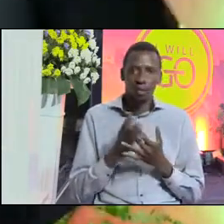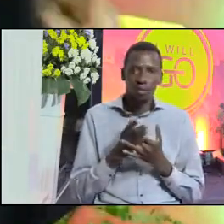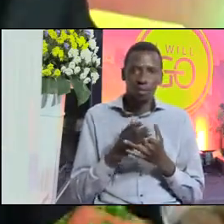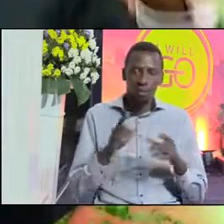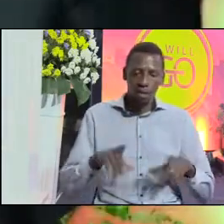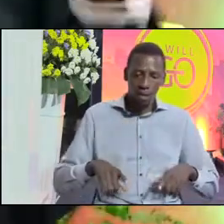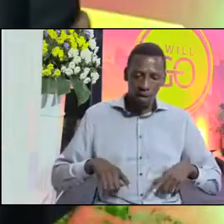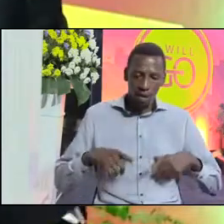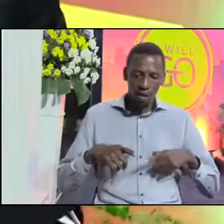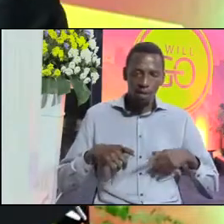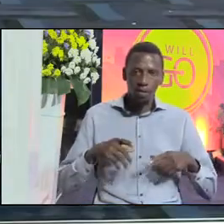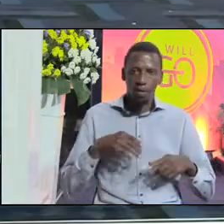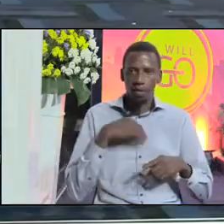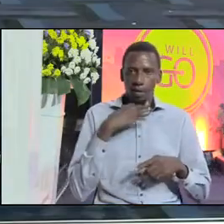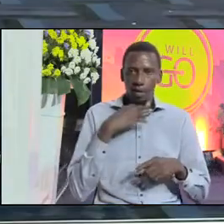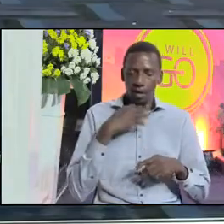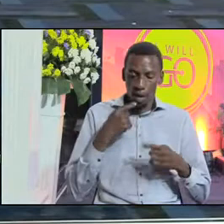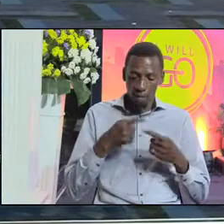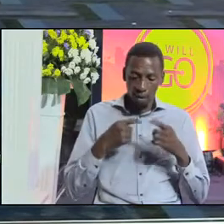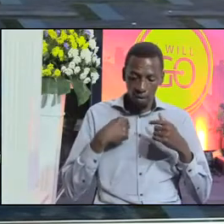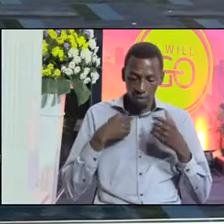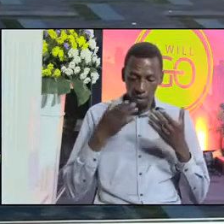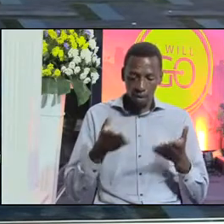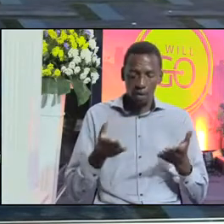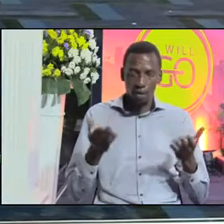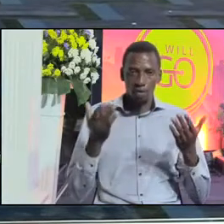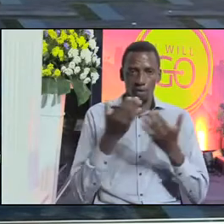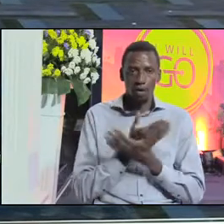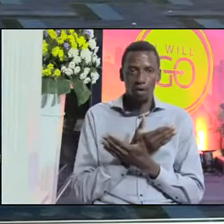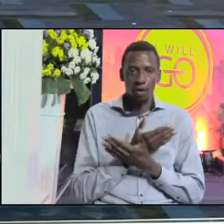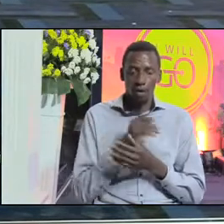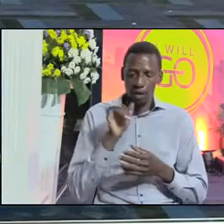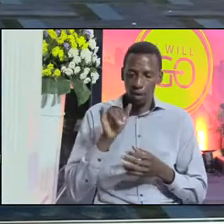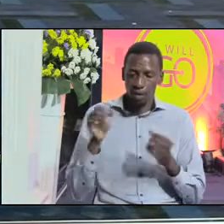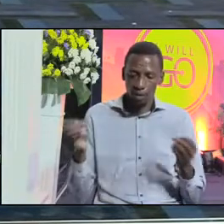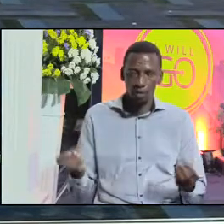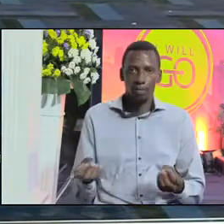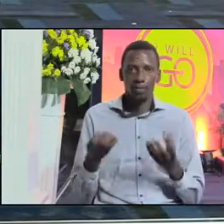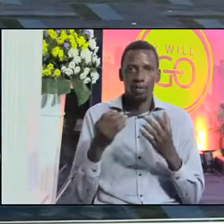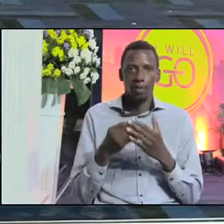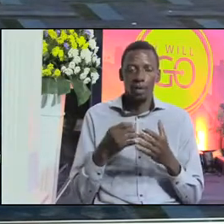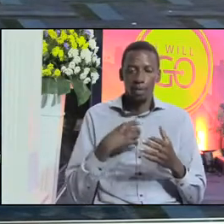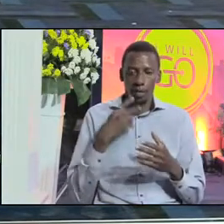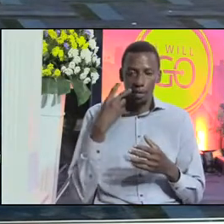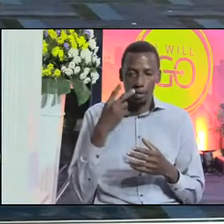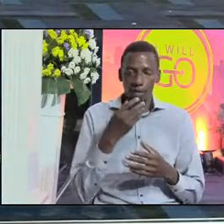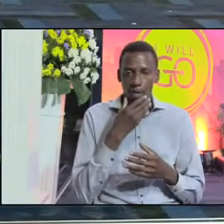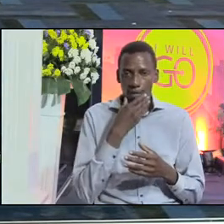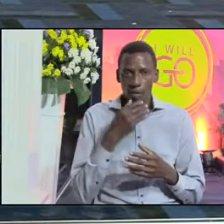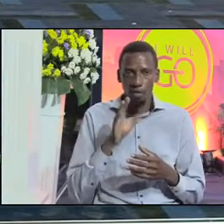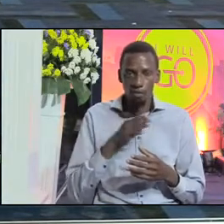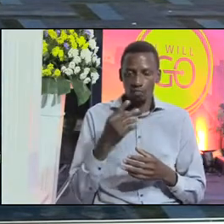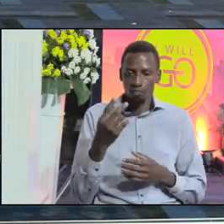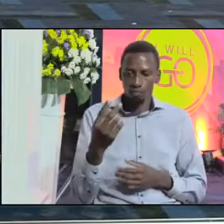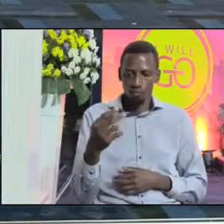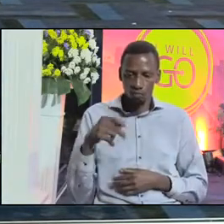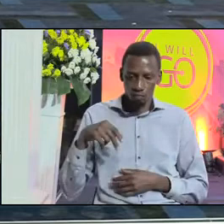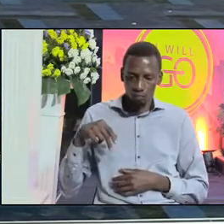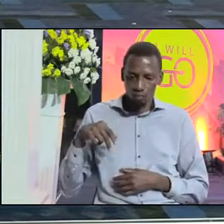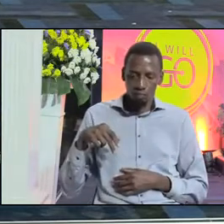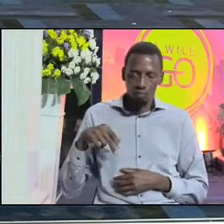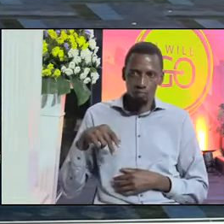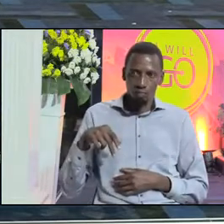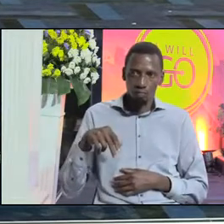tonight. That's a miracle. I've seen men and women come down the altar all the way with their